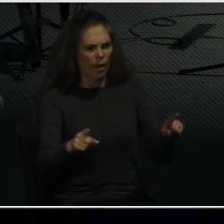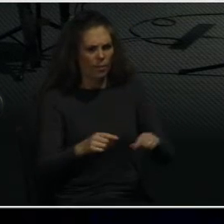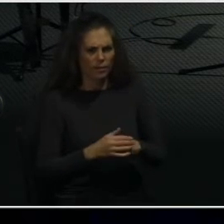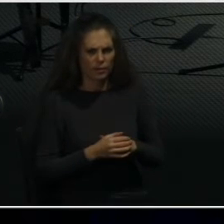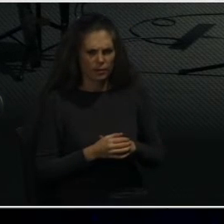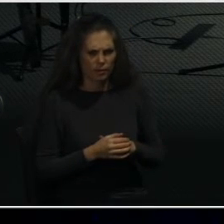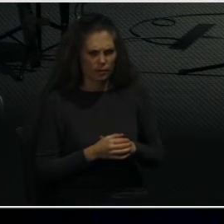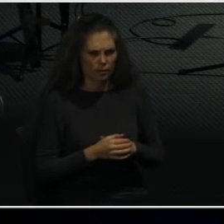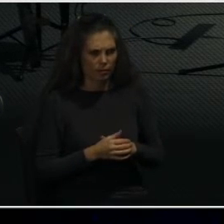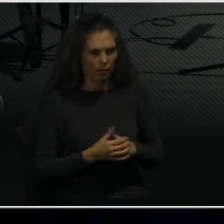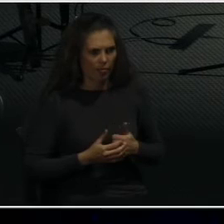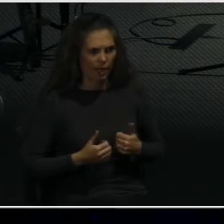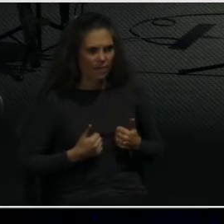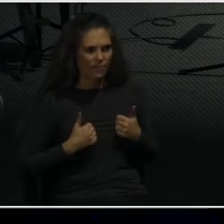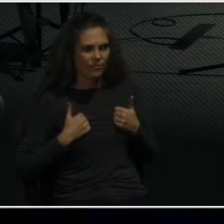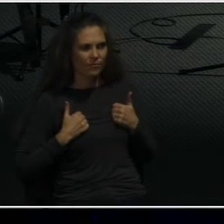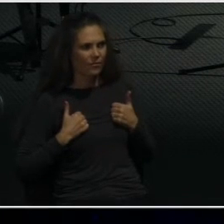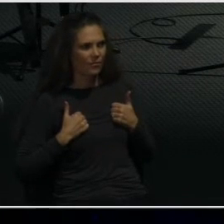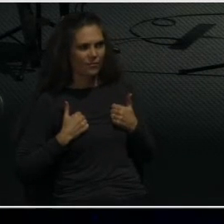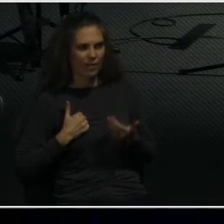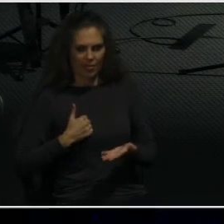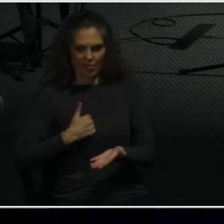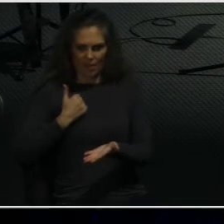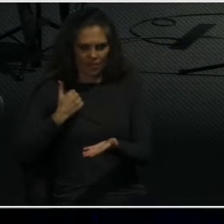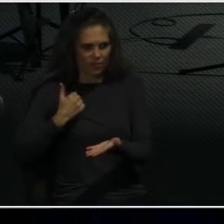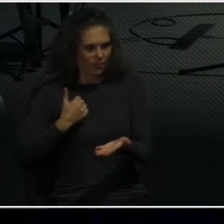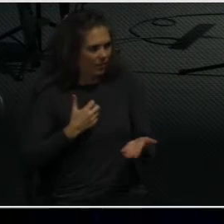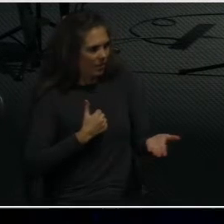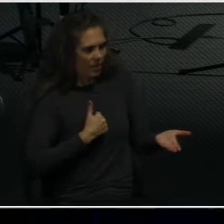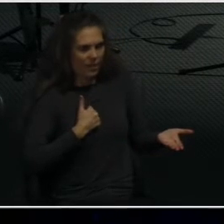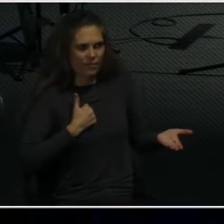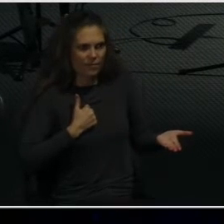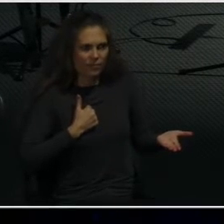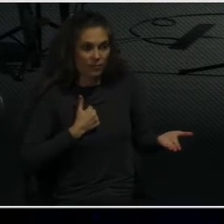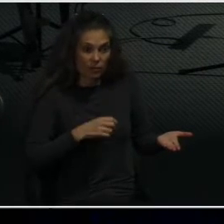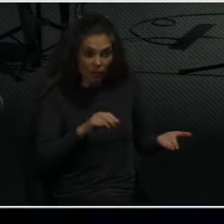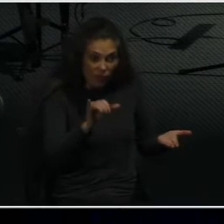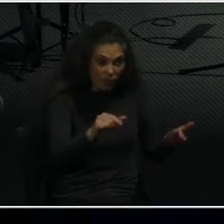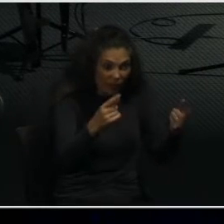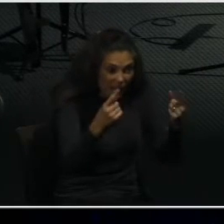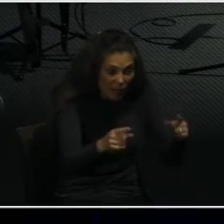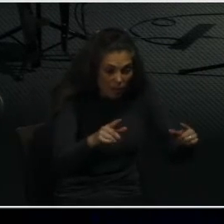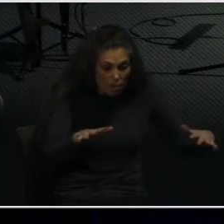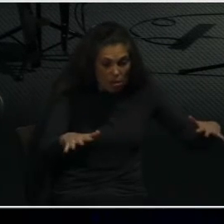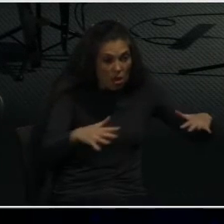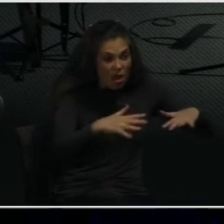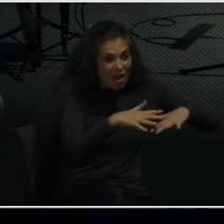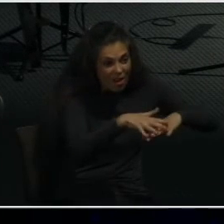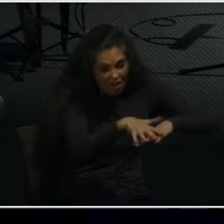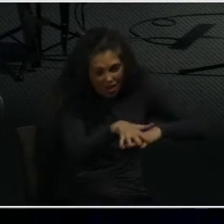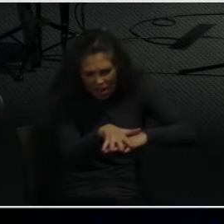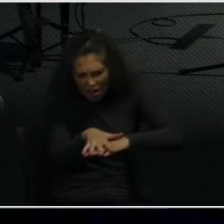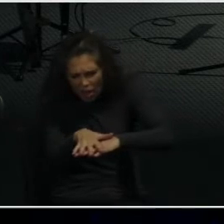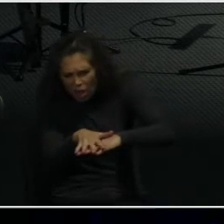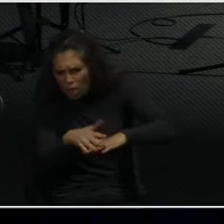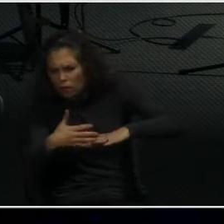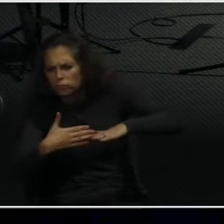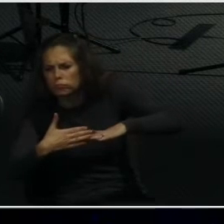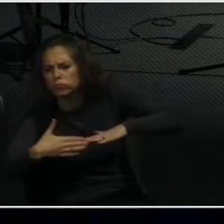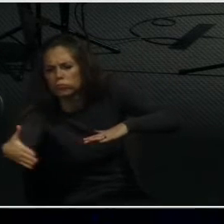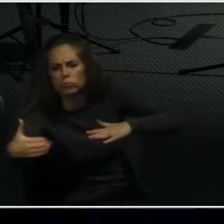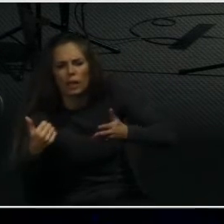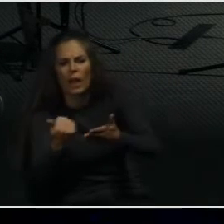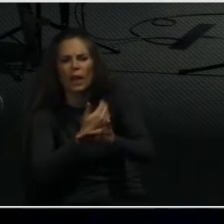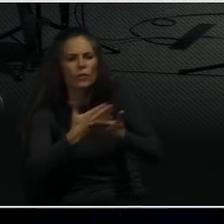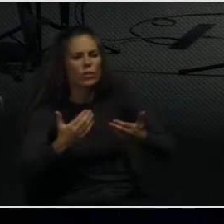And that's what happens. In verse 9, wherever the river goes, every living creature that swarms will live. There will be